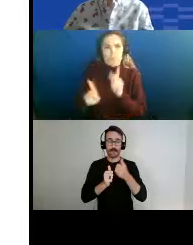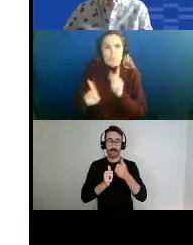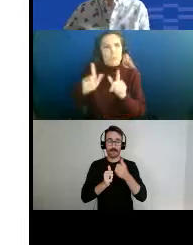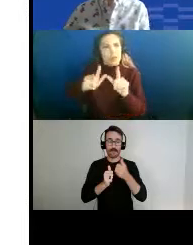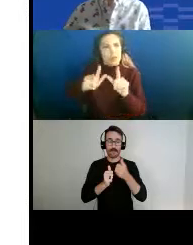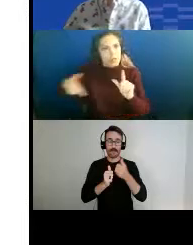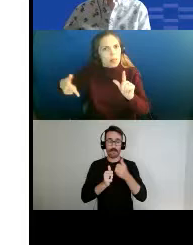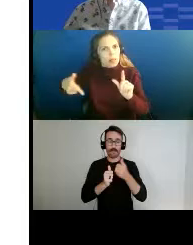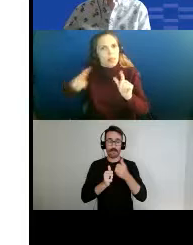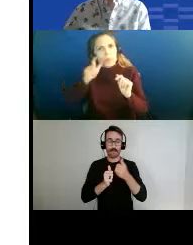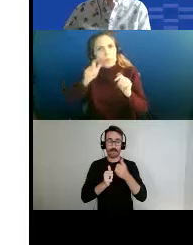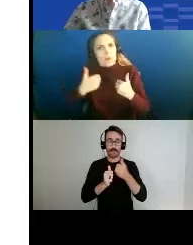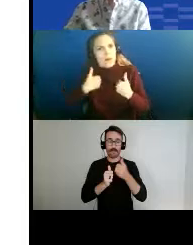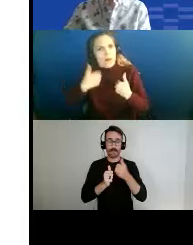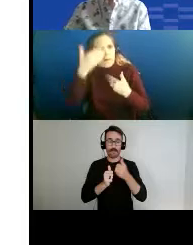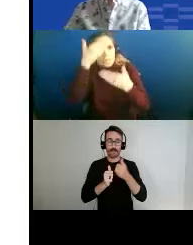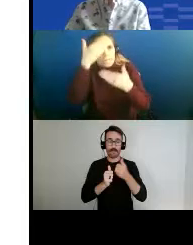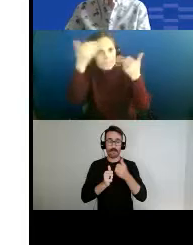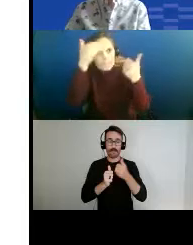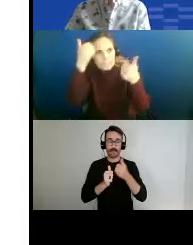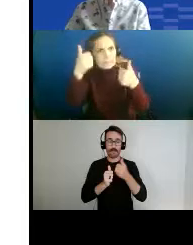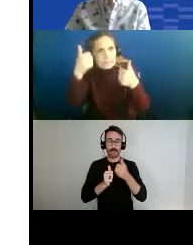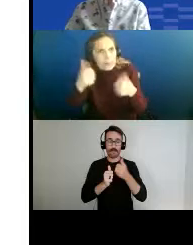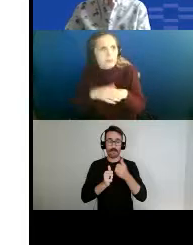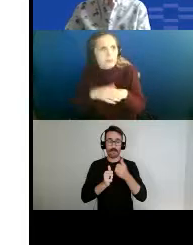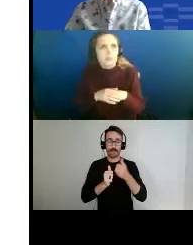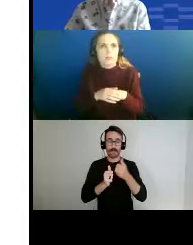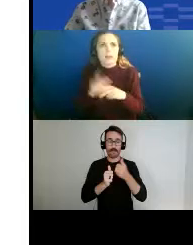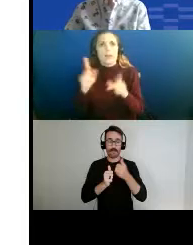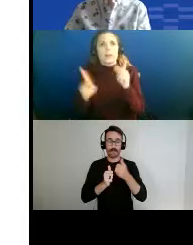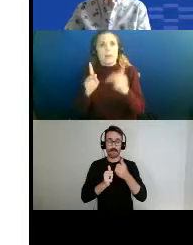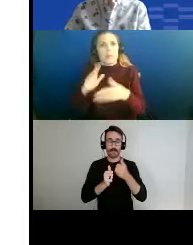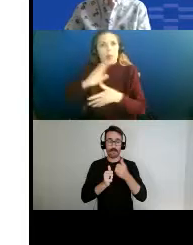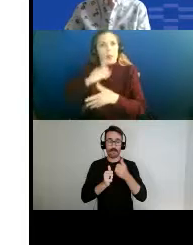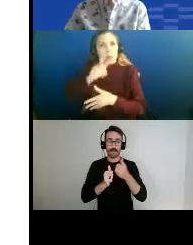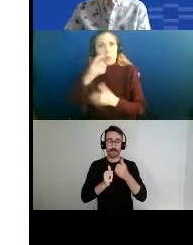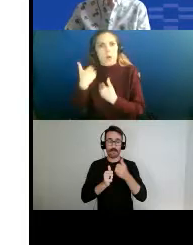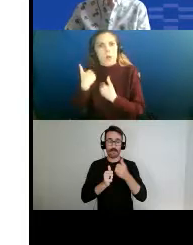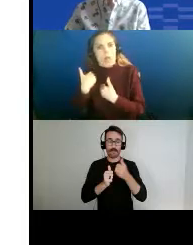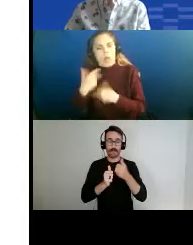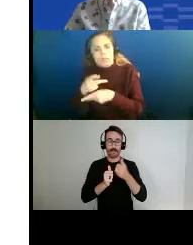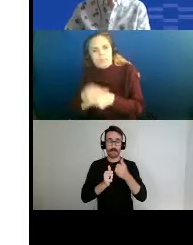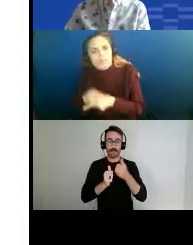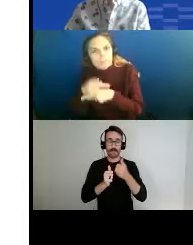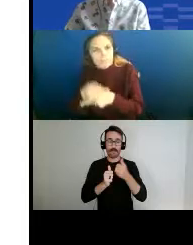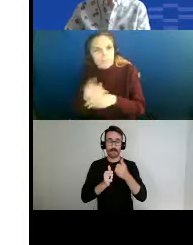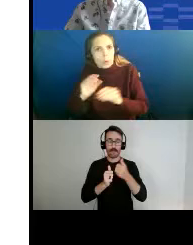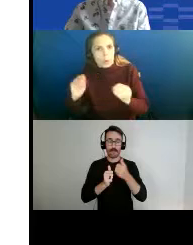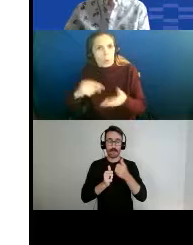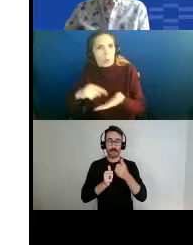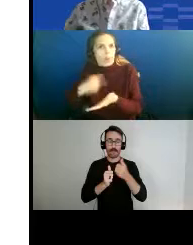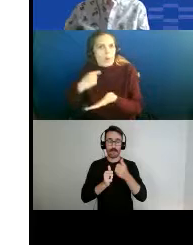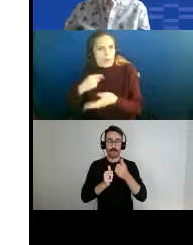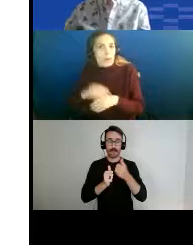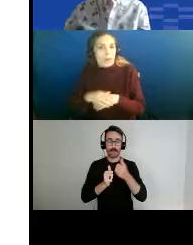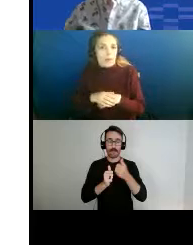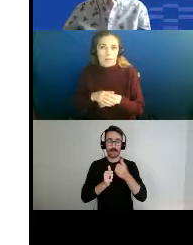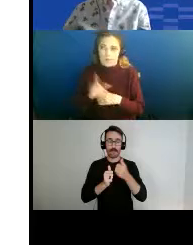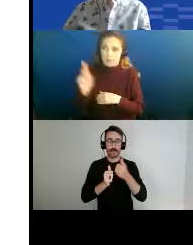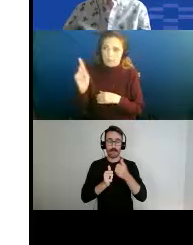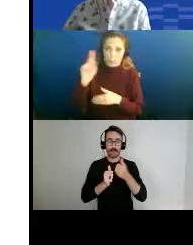carers. That being said, the research that is being done and recently has posited